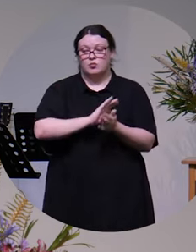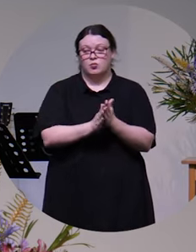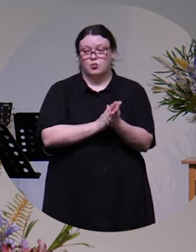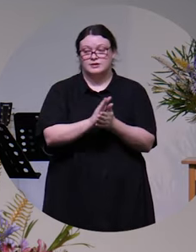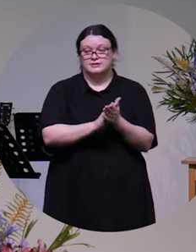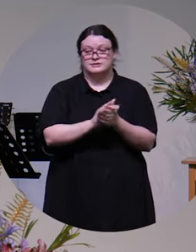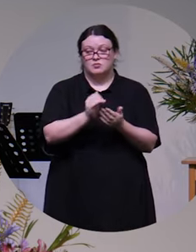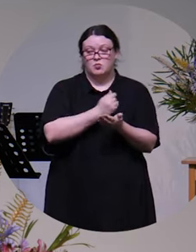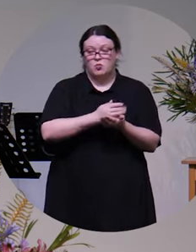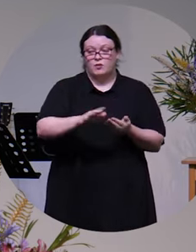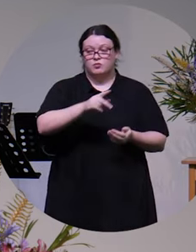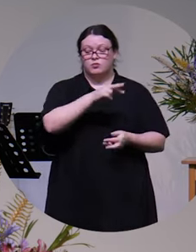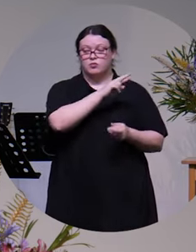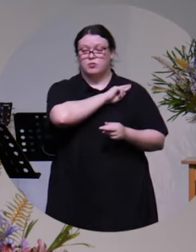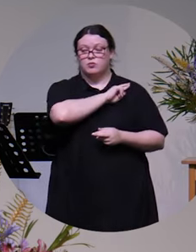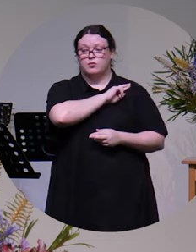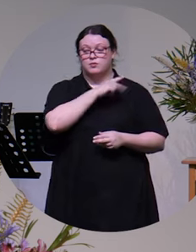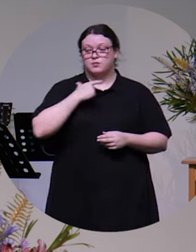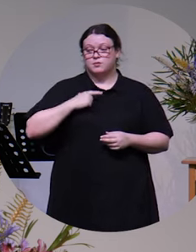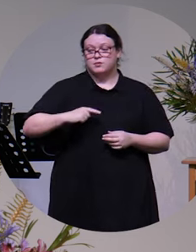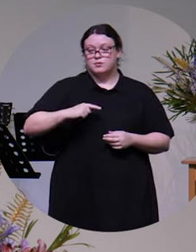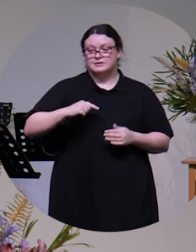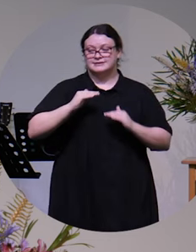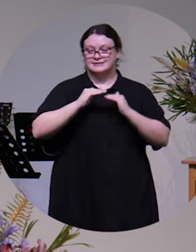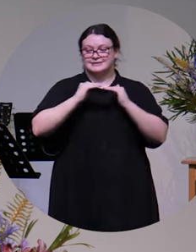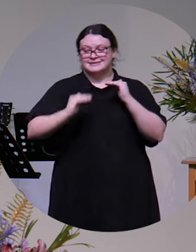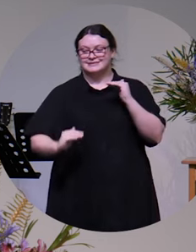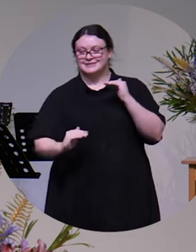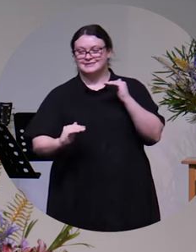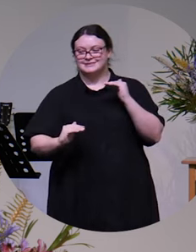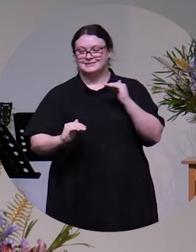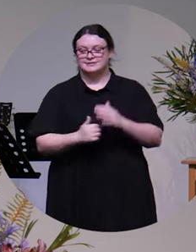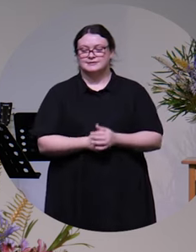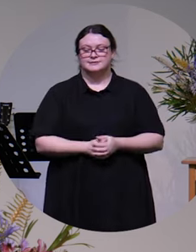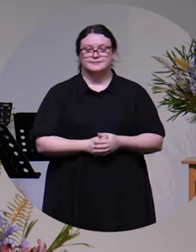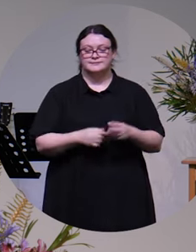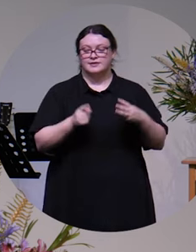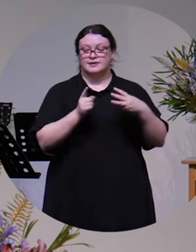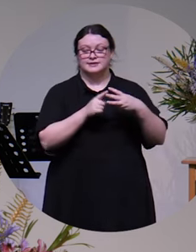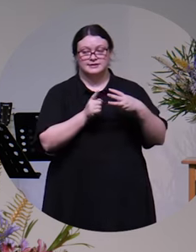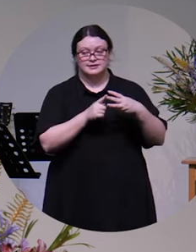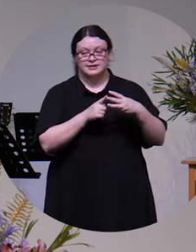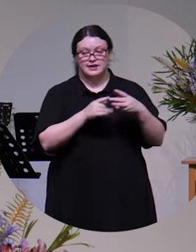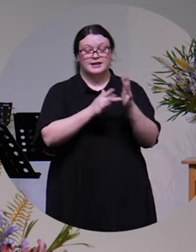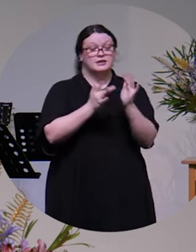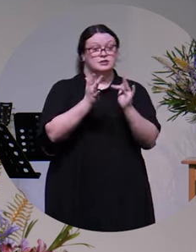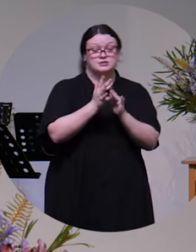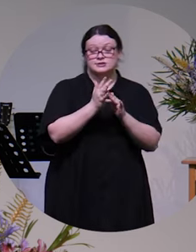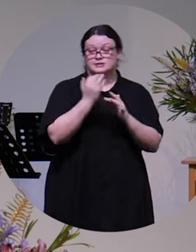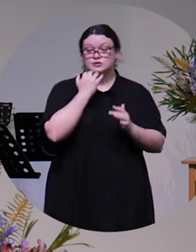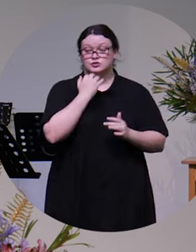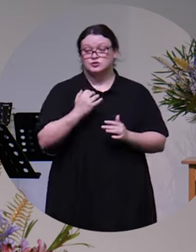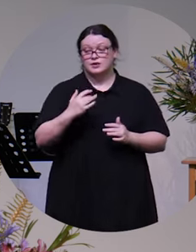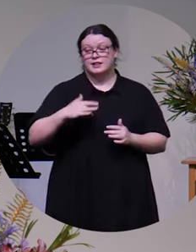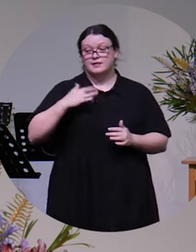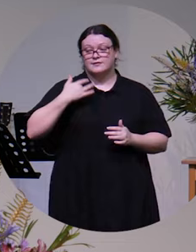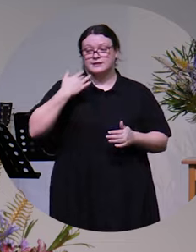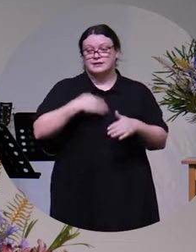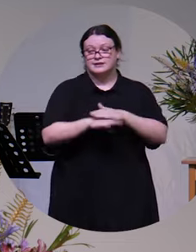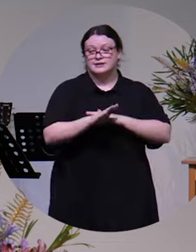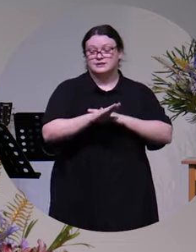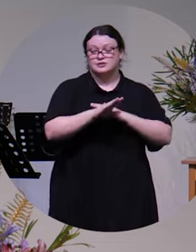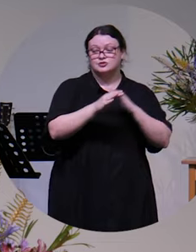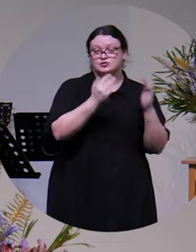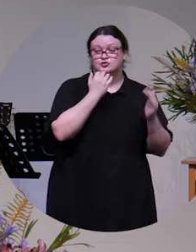That Jesus came as a Jew to the Jewish community of his time, but was largely rejected by them. Remember the crowds crying,